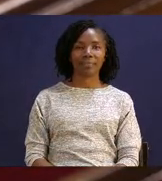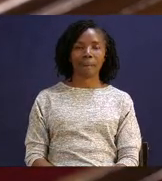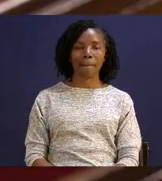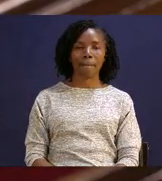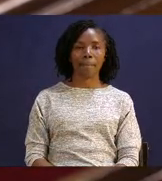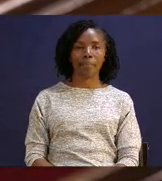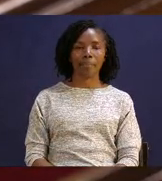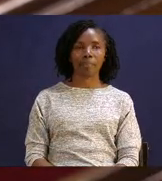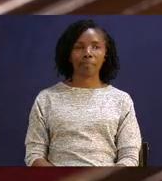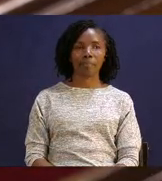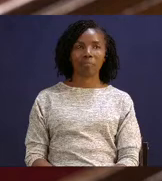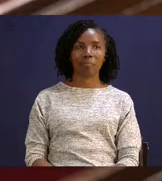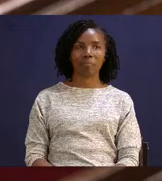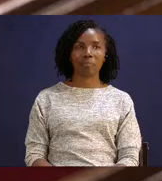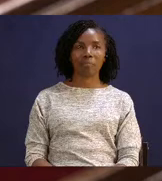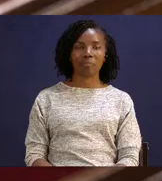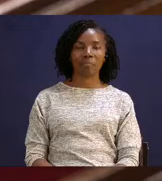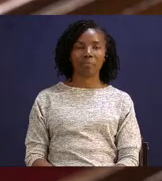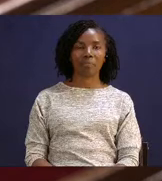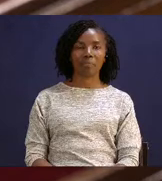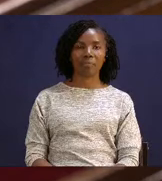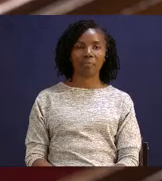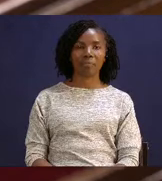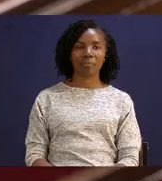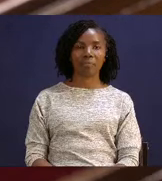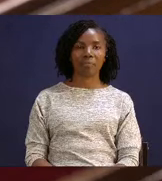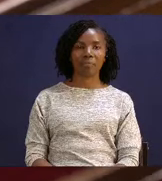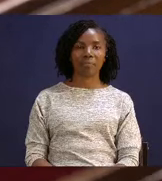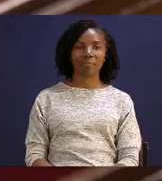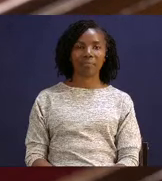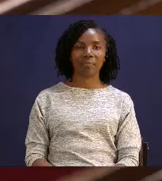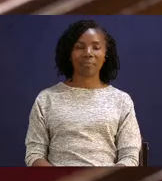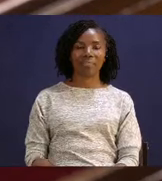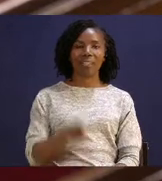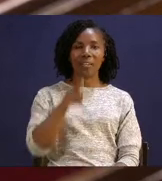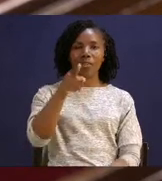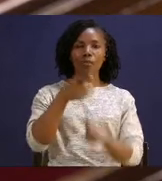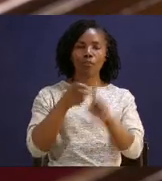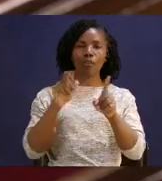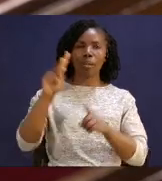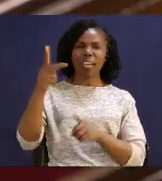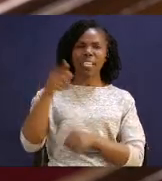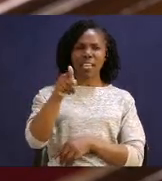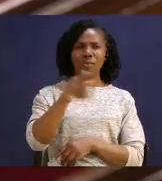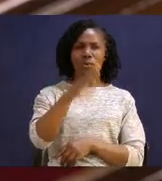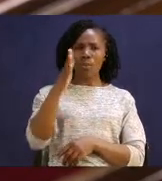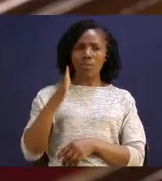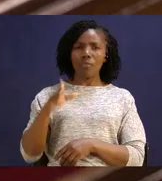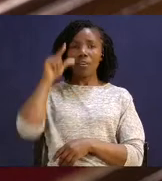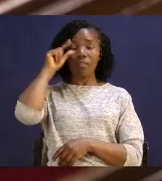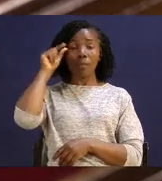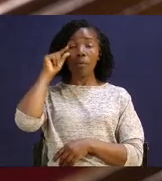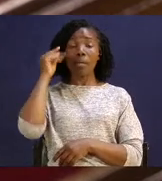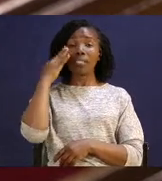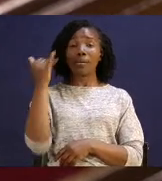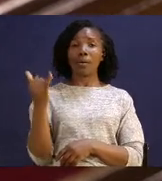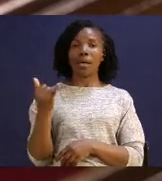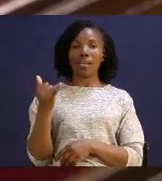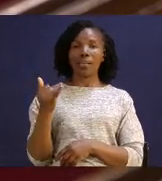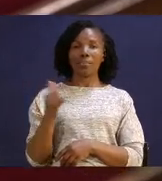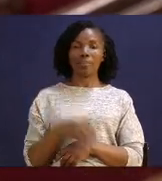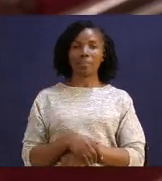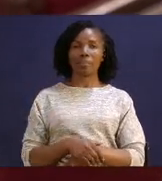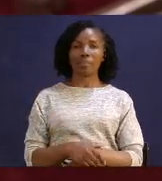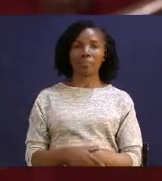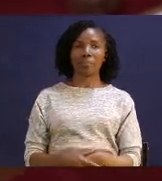You don't know. Are you from Kenya? You're from Kenya. Come up here, come.